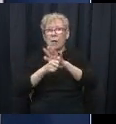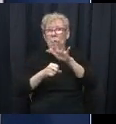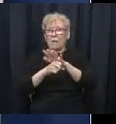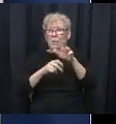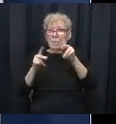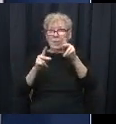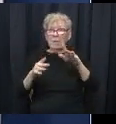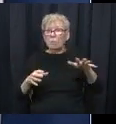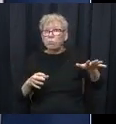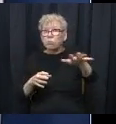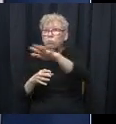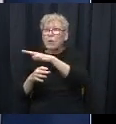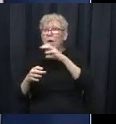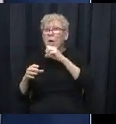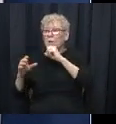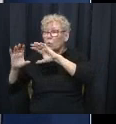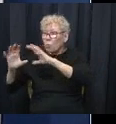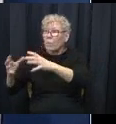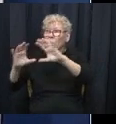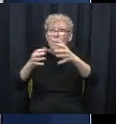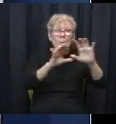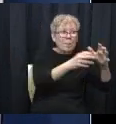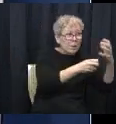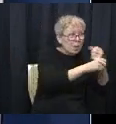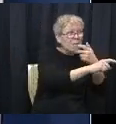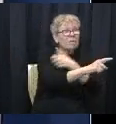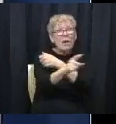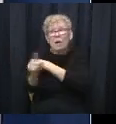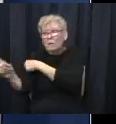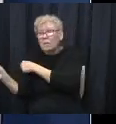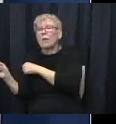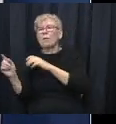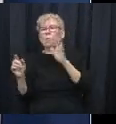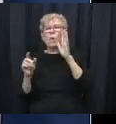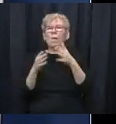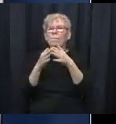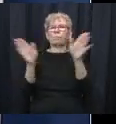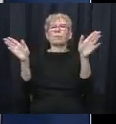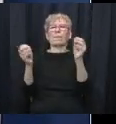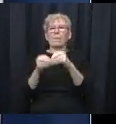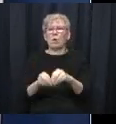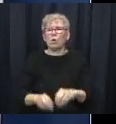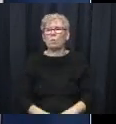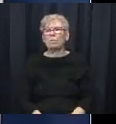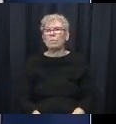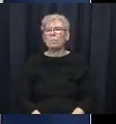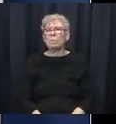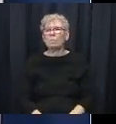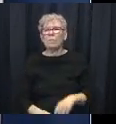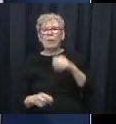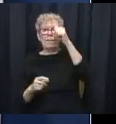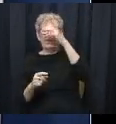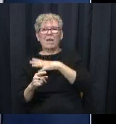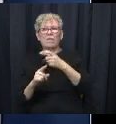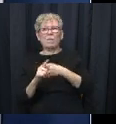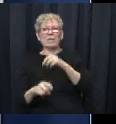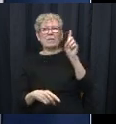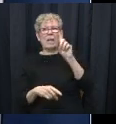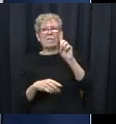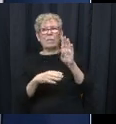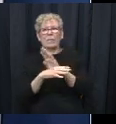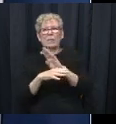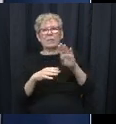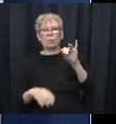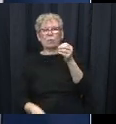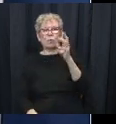Hi, Governor. Ed Seelover with the Denver Business Journal. I think it's pretty clear what your changes do immediately, but can you